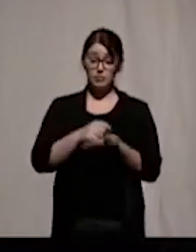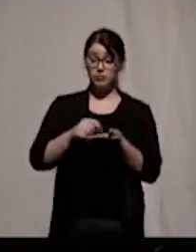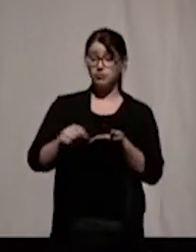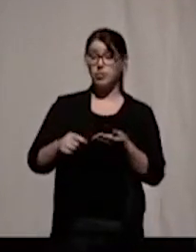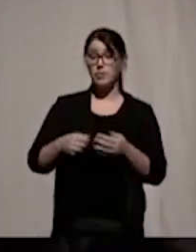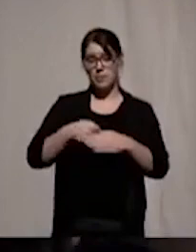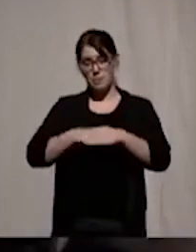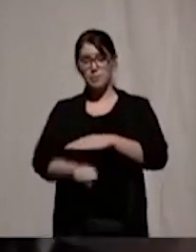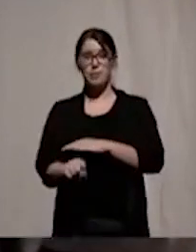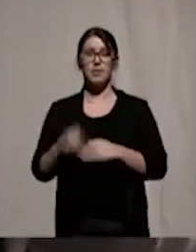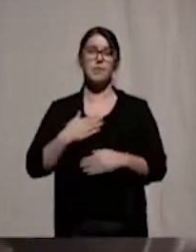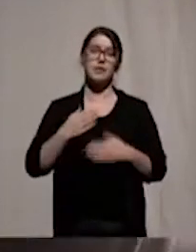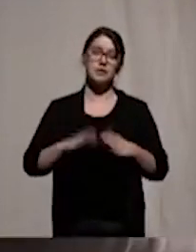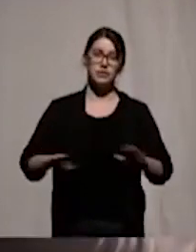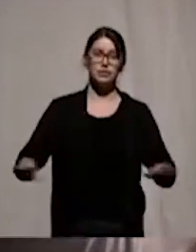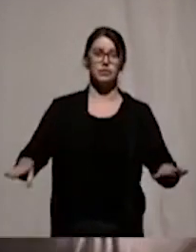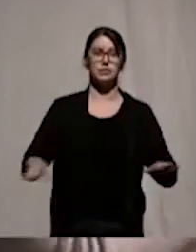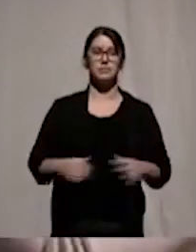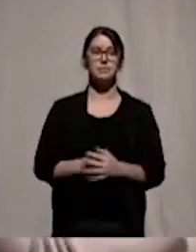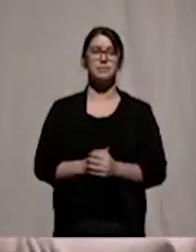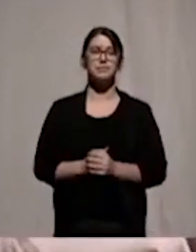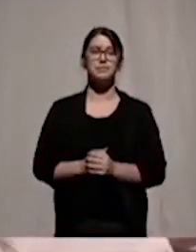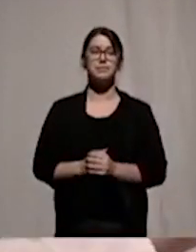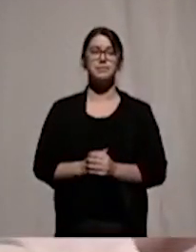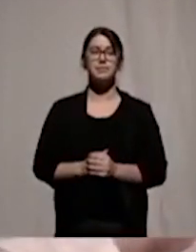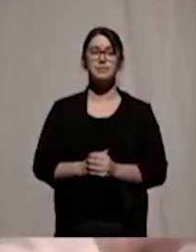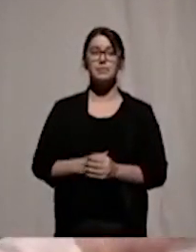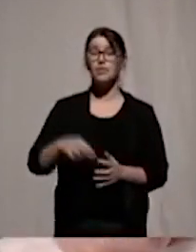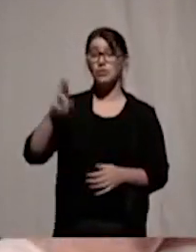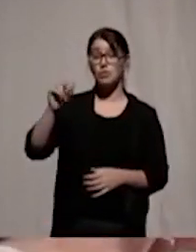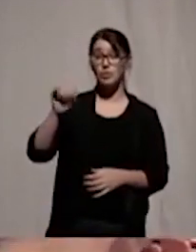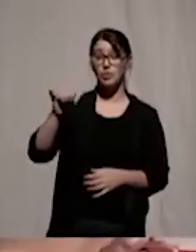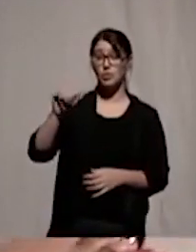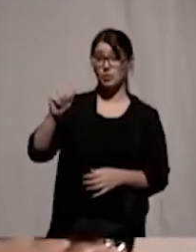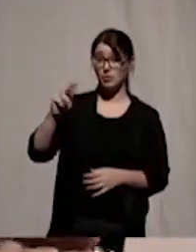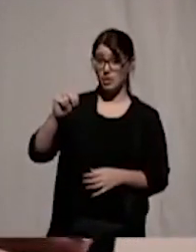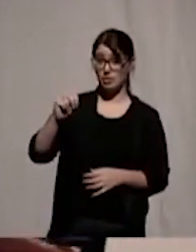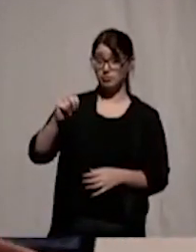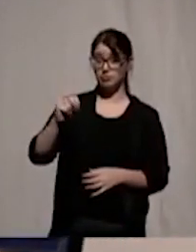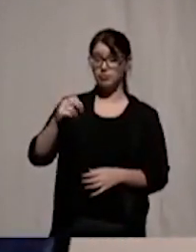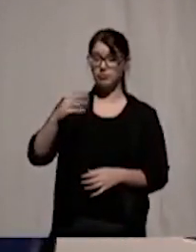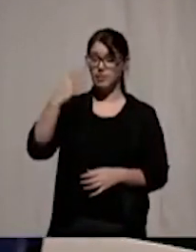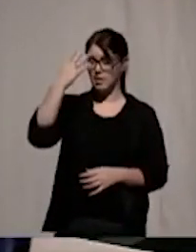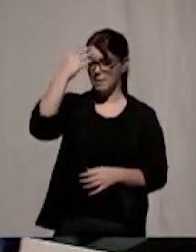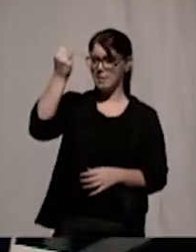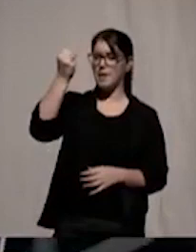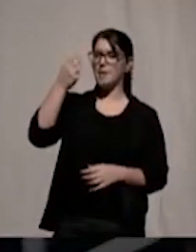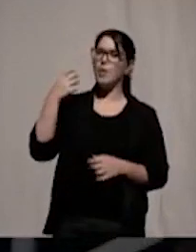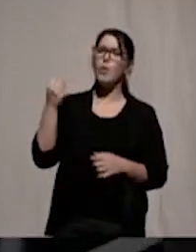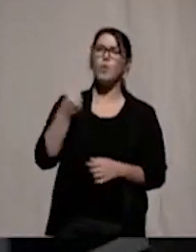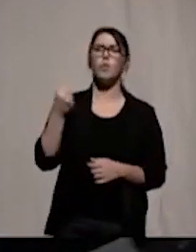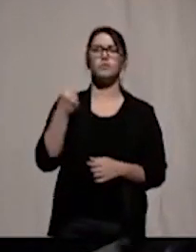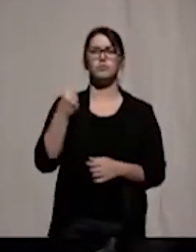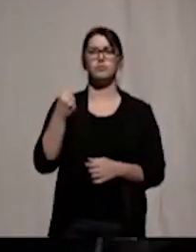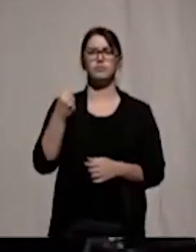was, Dear Ryan, hold on to this memory and during the tough times. Things will not always be this happy. The kids will have hard